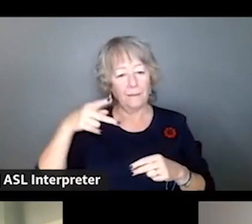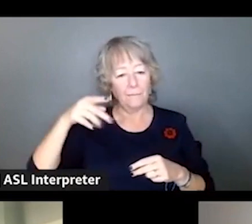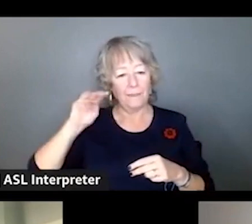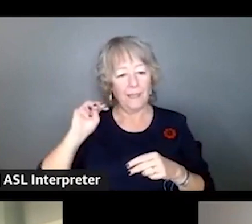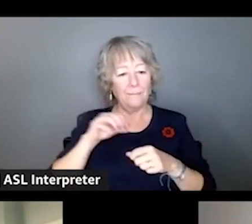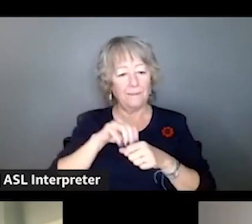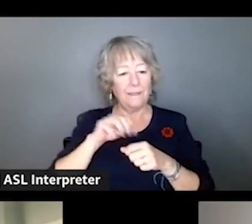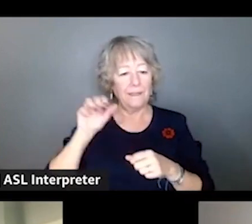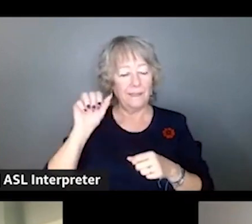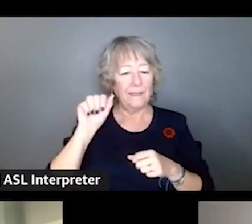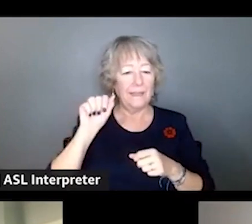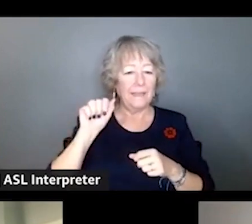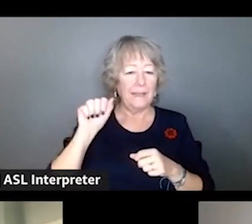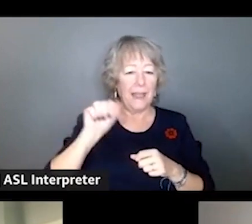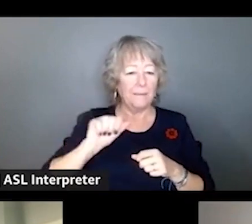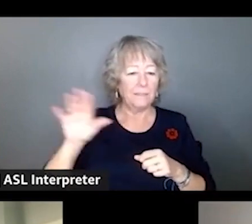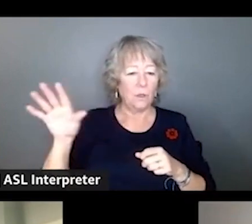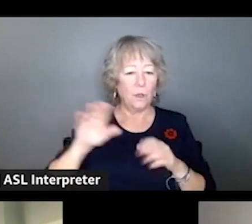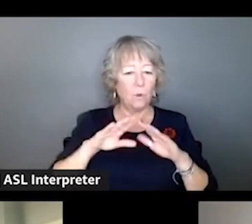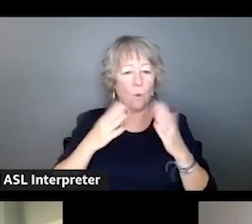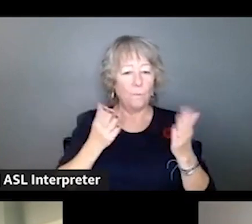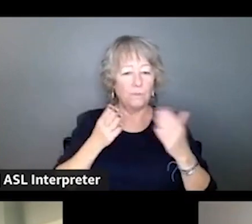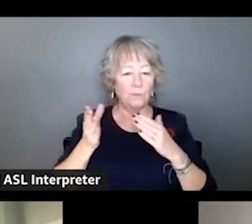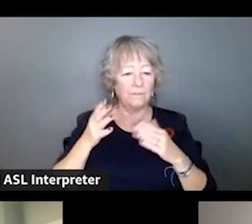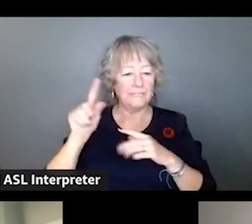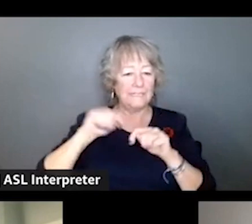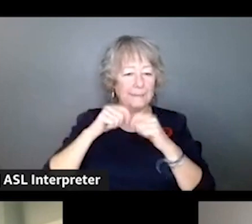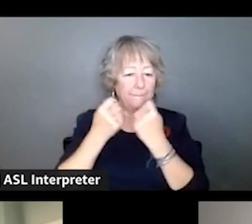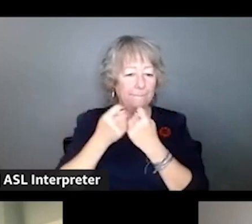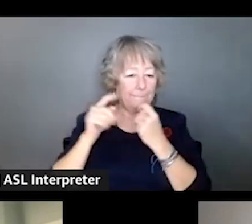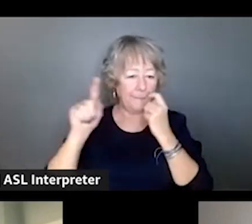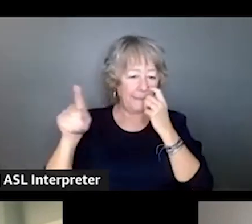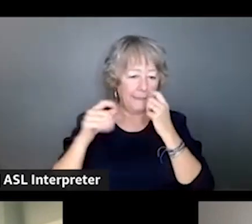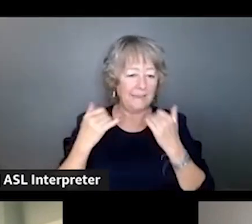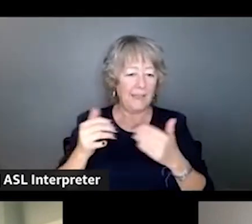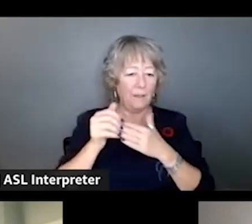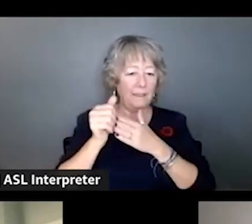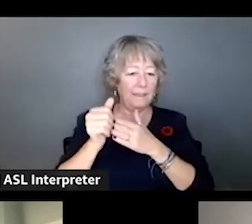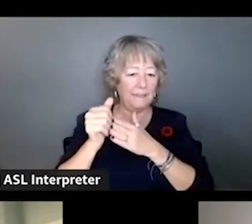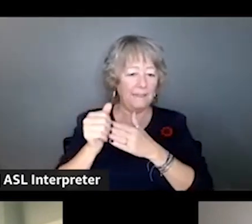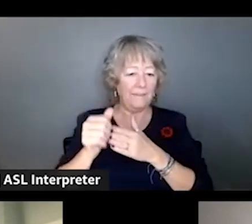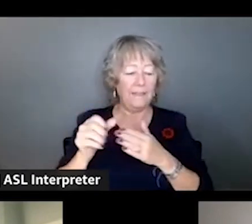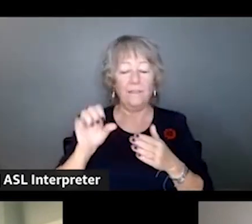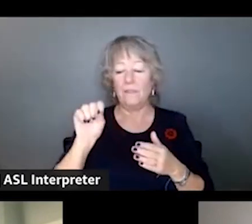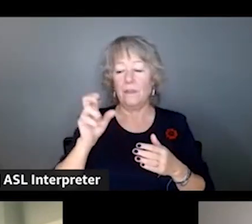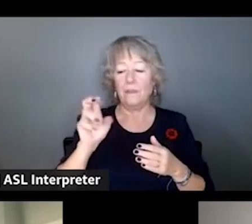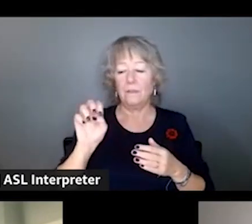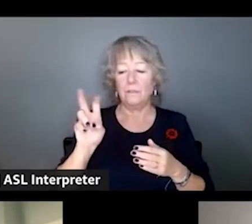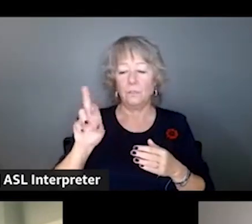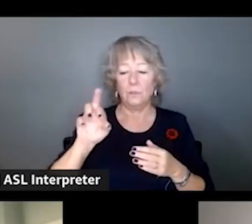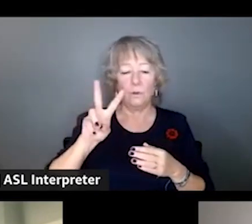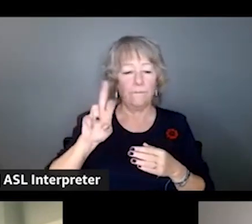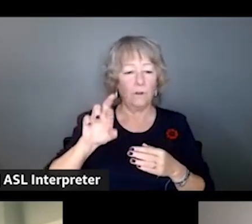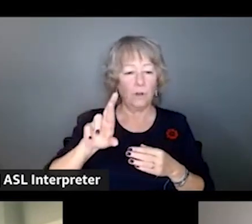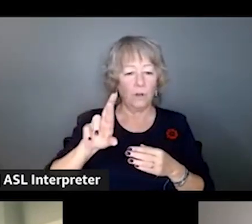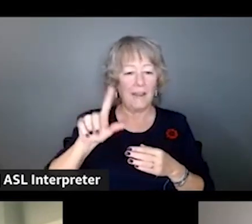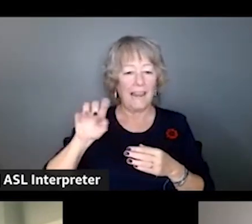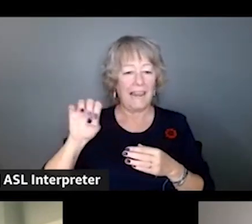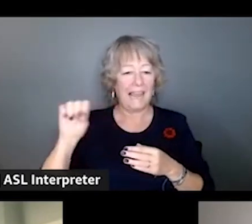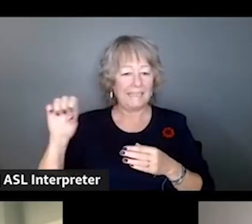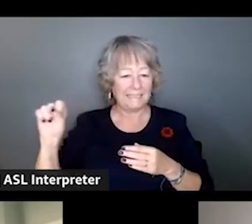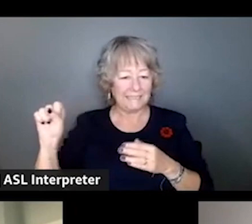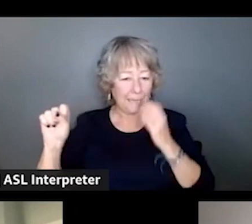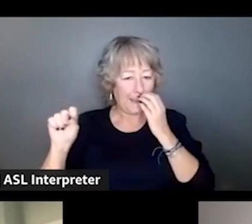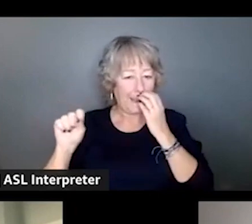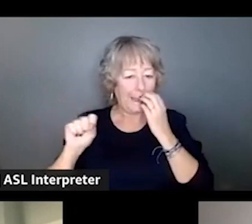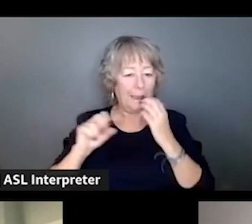Amazon Opensearch Service team, currently leading the serverless and vector engine initiatives. And today we're